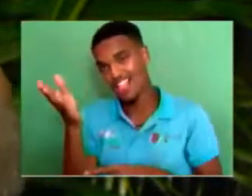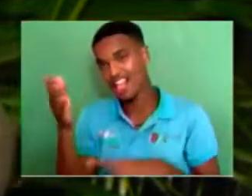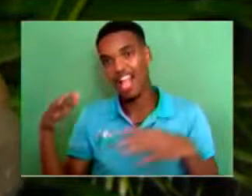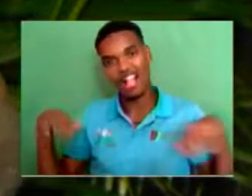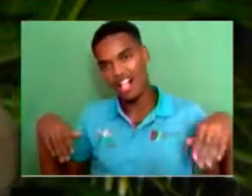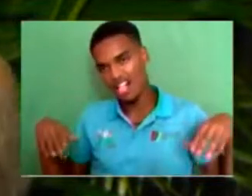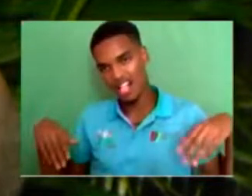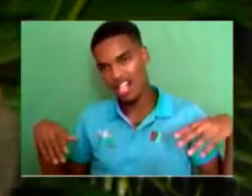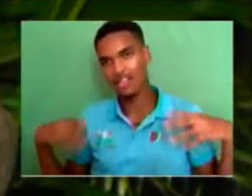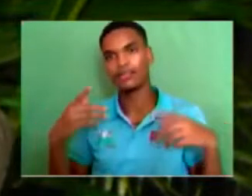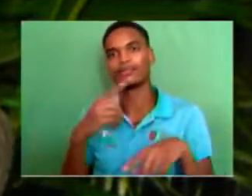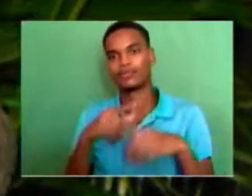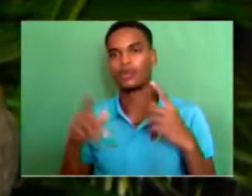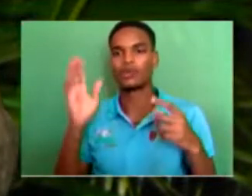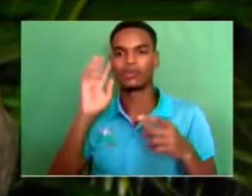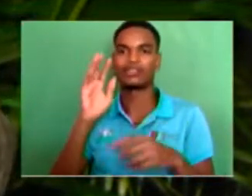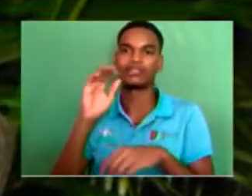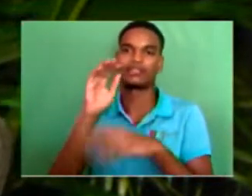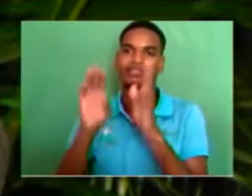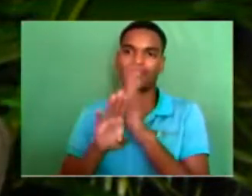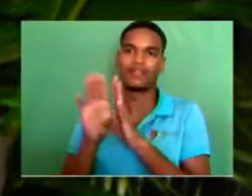develop the marketplace, right? And so